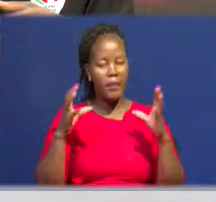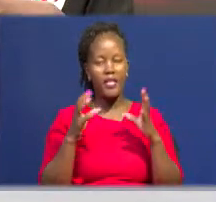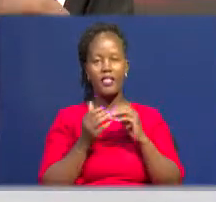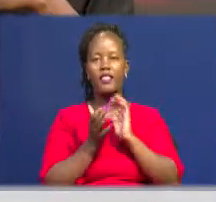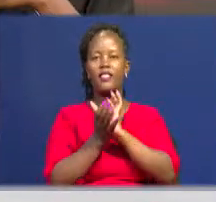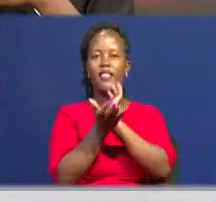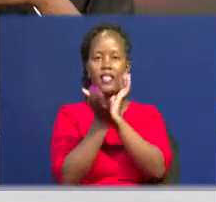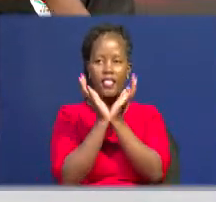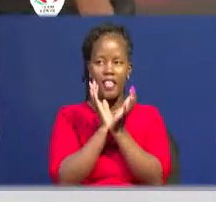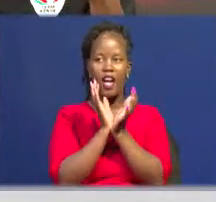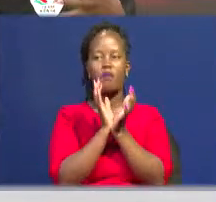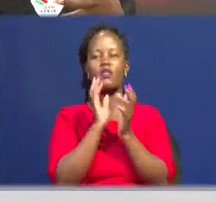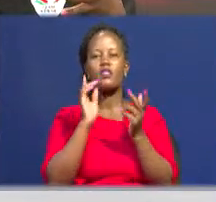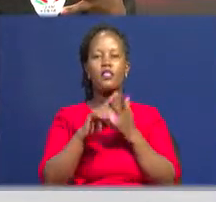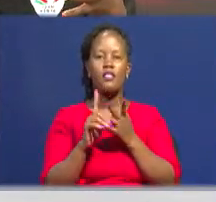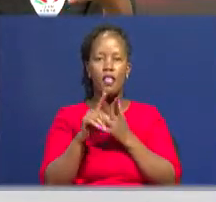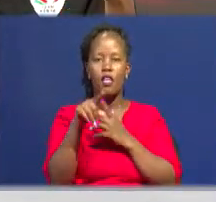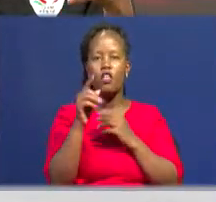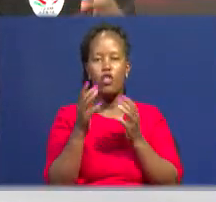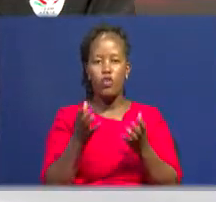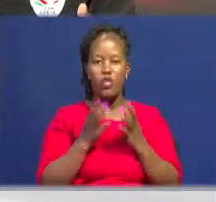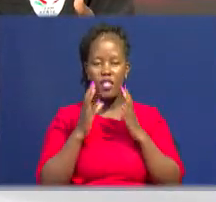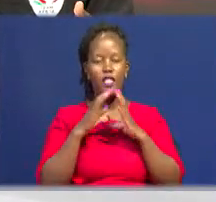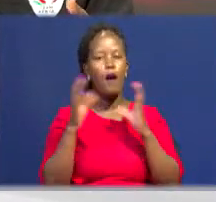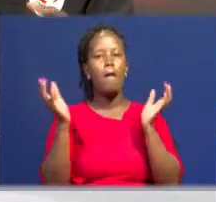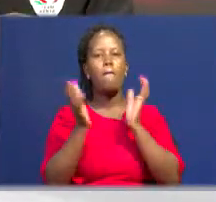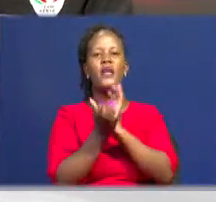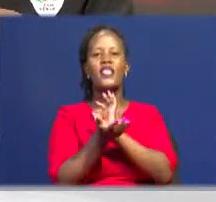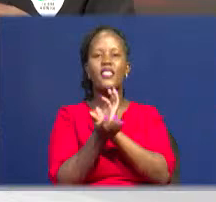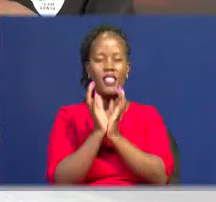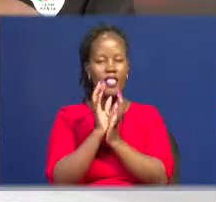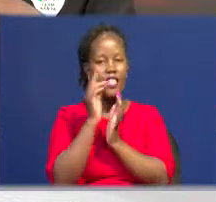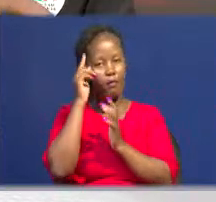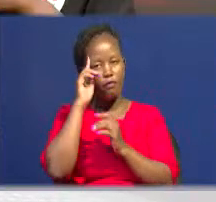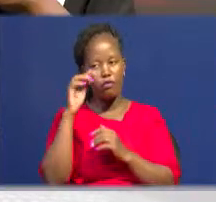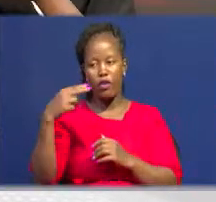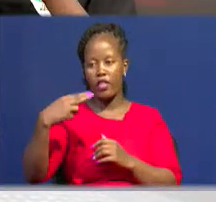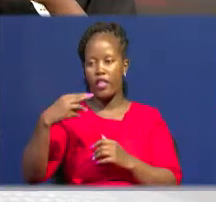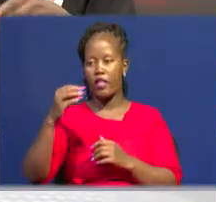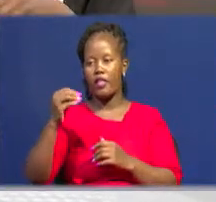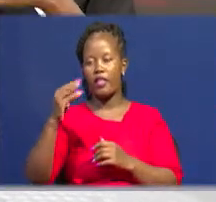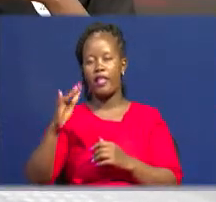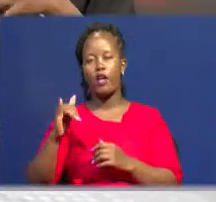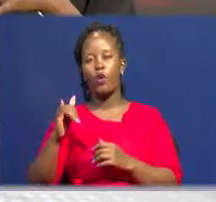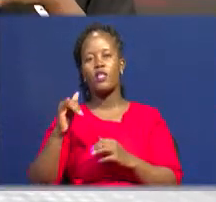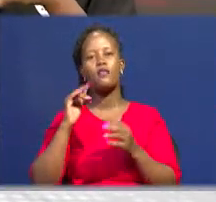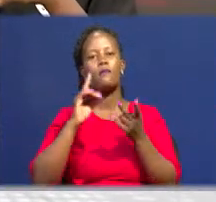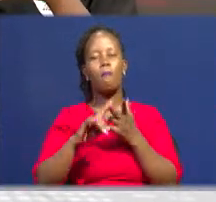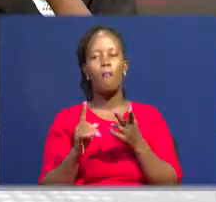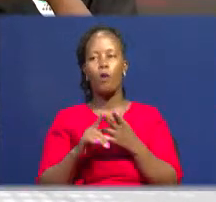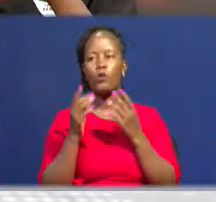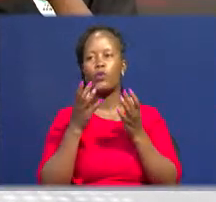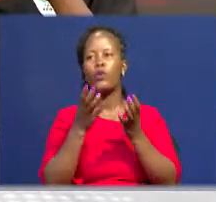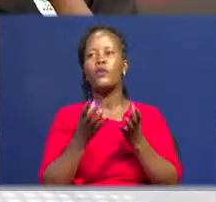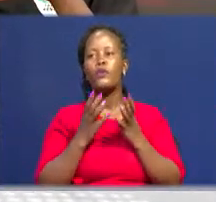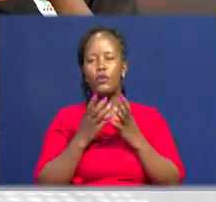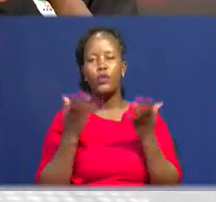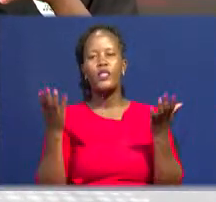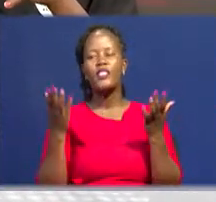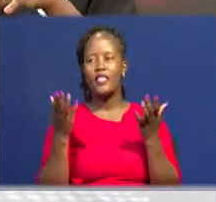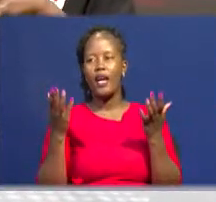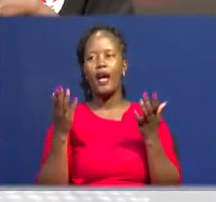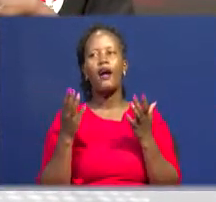football tournament. You need a big stadium for a hockey tournament. You need a very elaborate